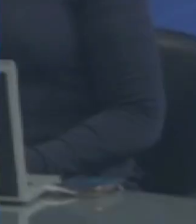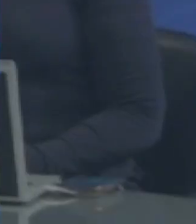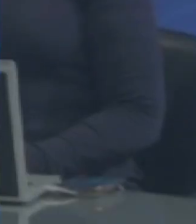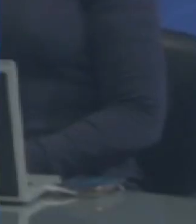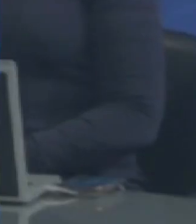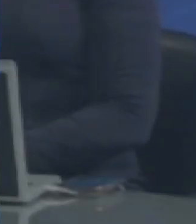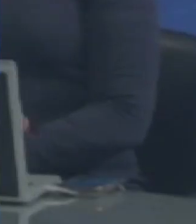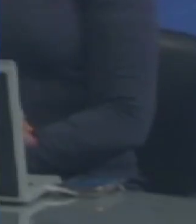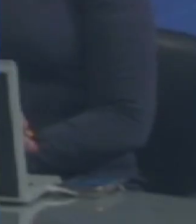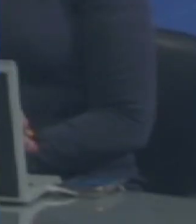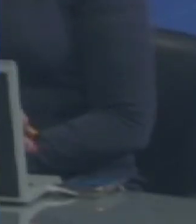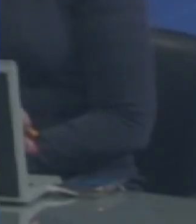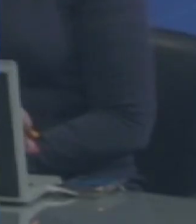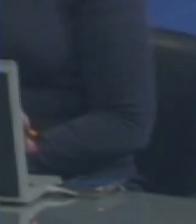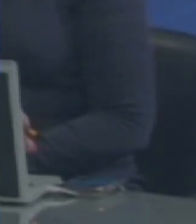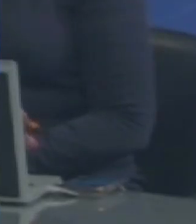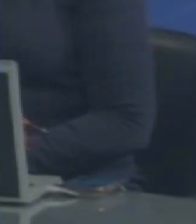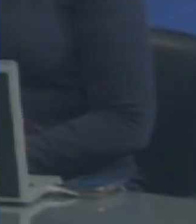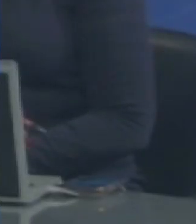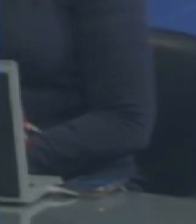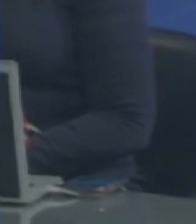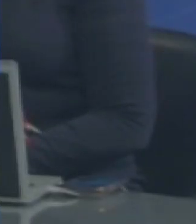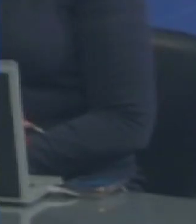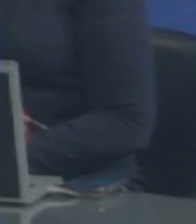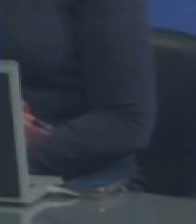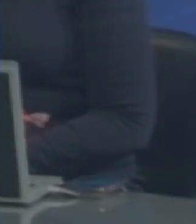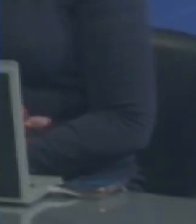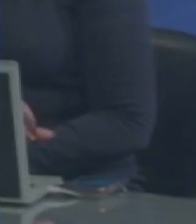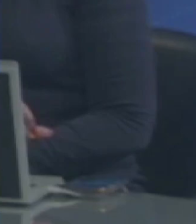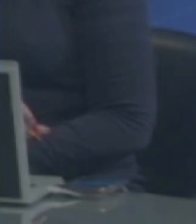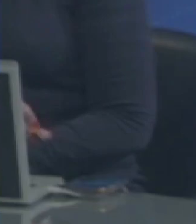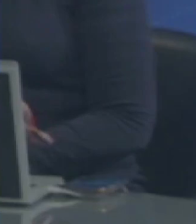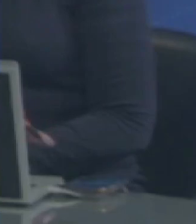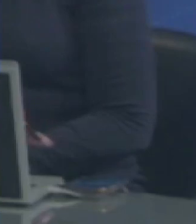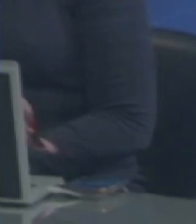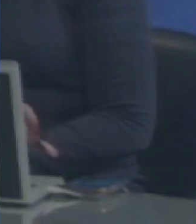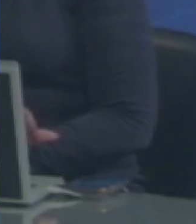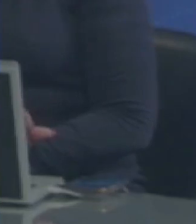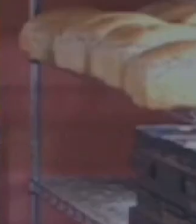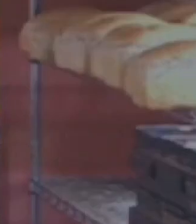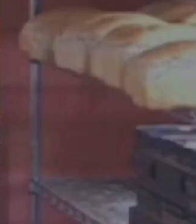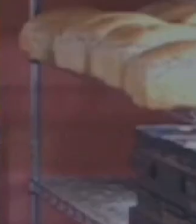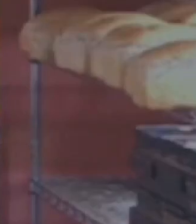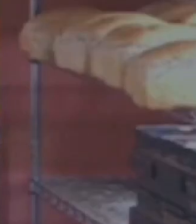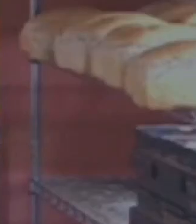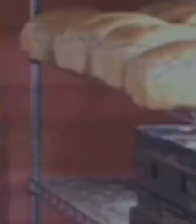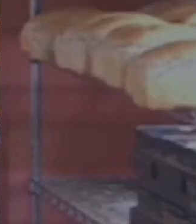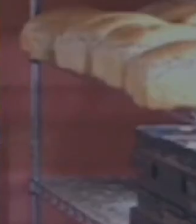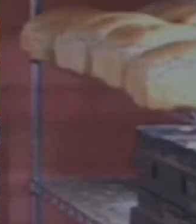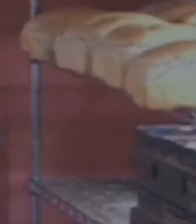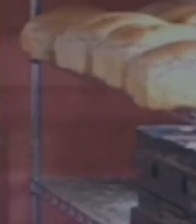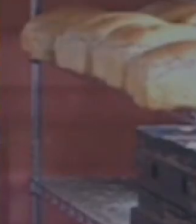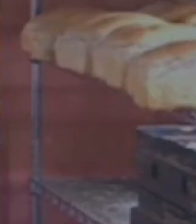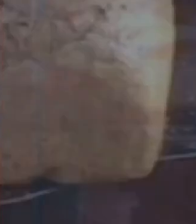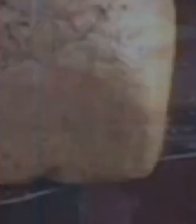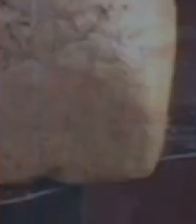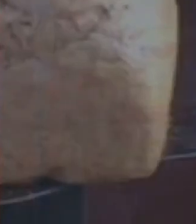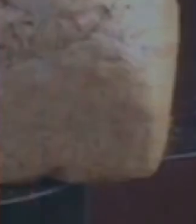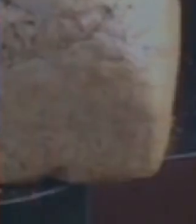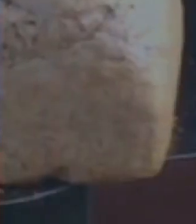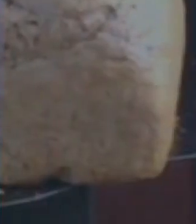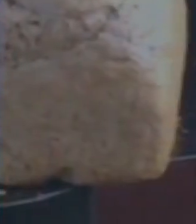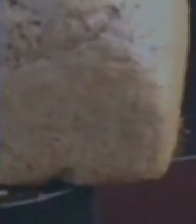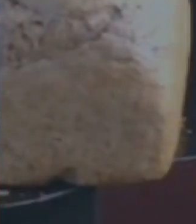businesses continue to lament the negative impact of rolling blackouts on their operations. I don't make profit